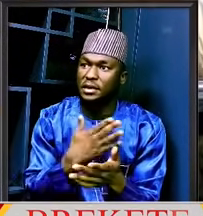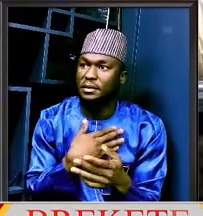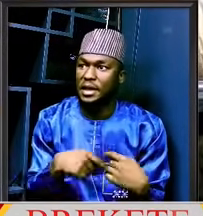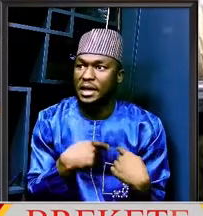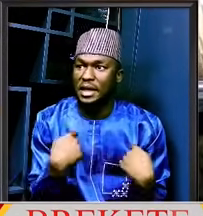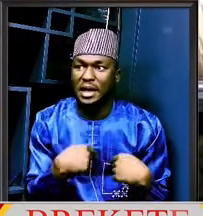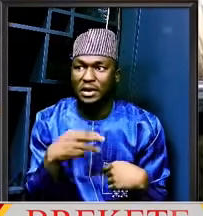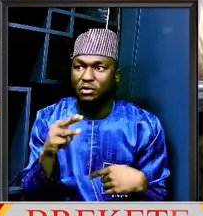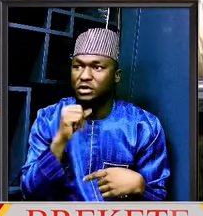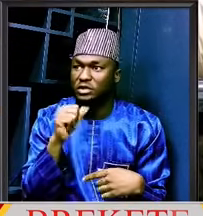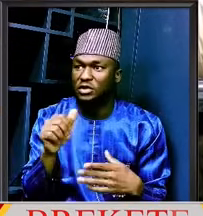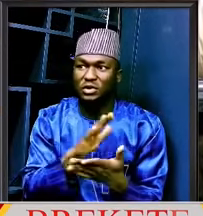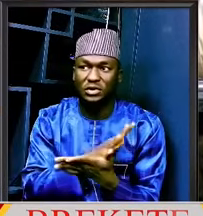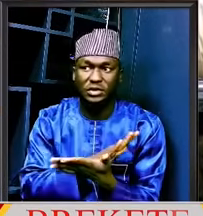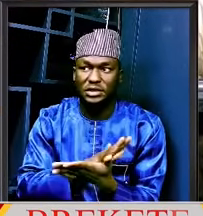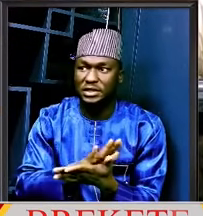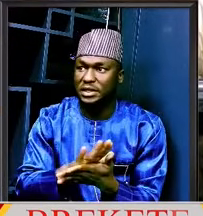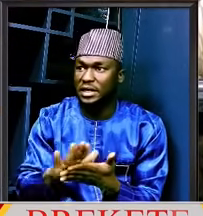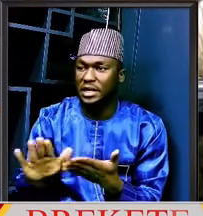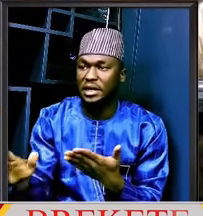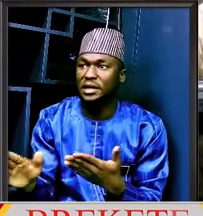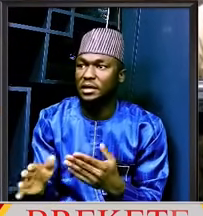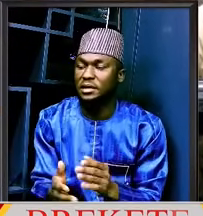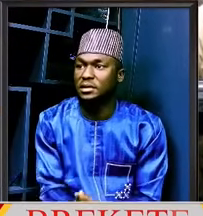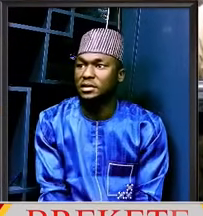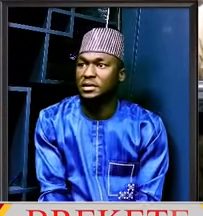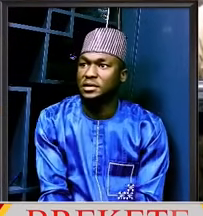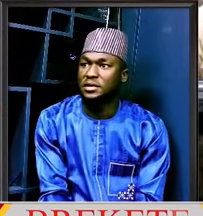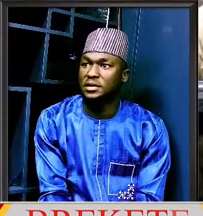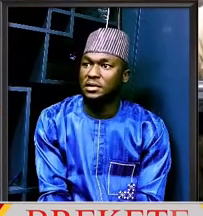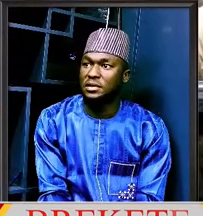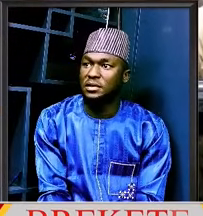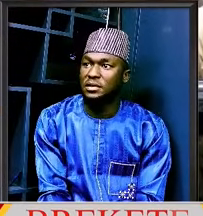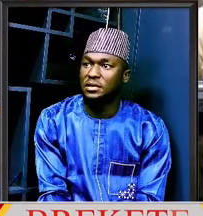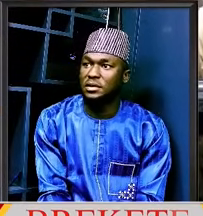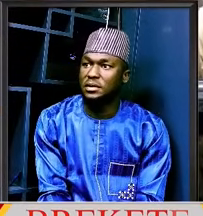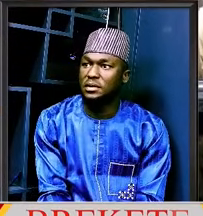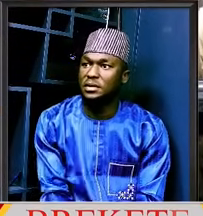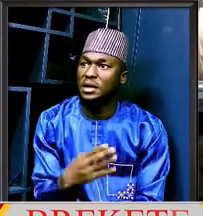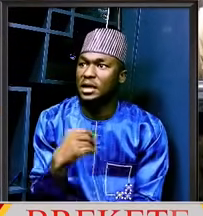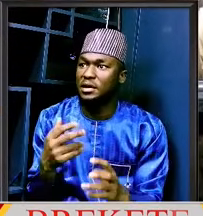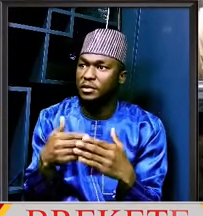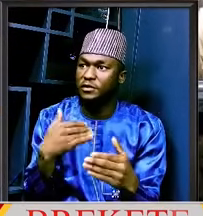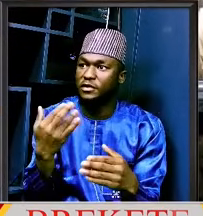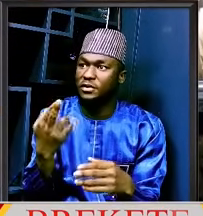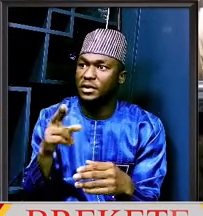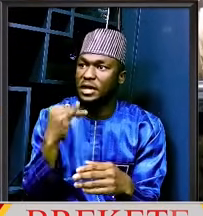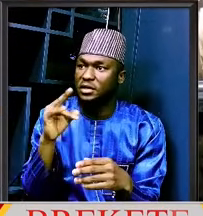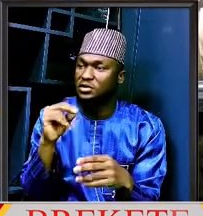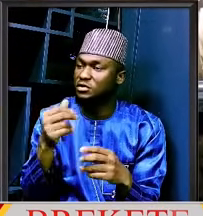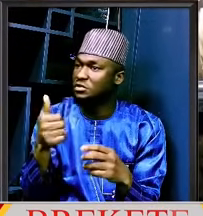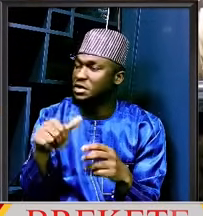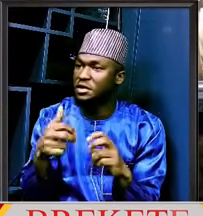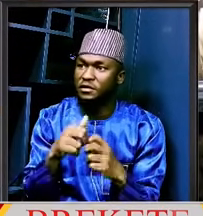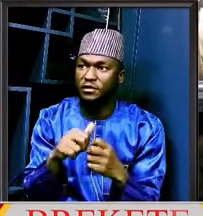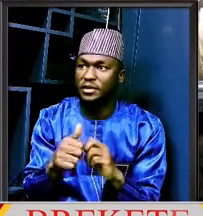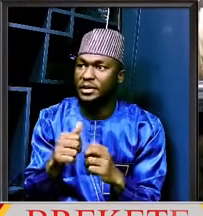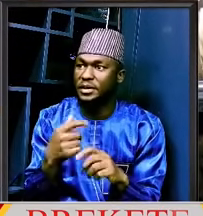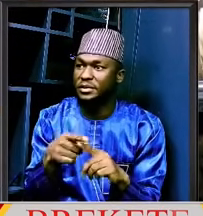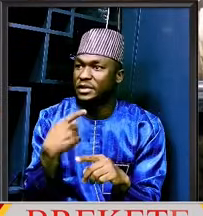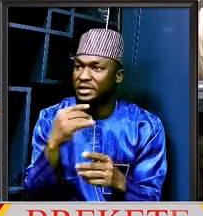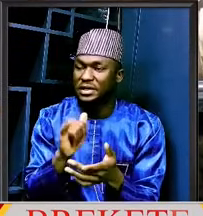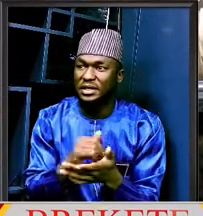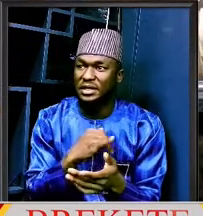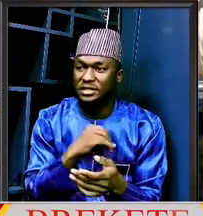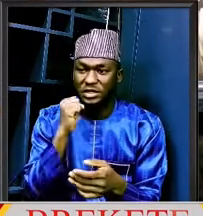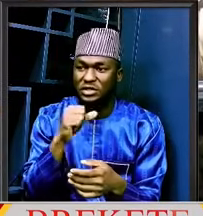clear inside. Mm, her instinct was. Yes, she said her mind was not clear. And before then, there was no problem. She said her mind was not